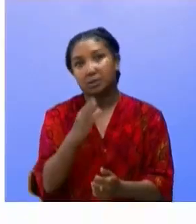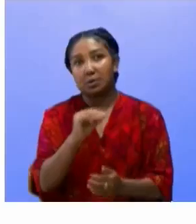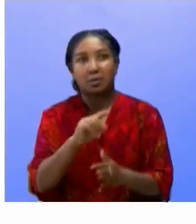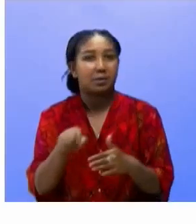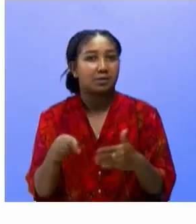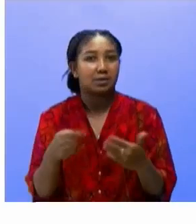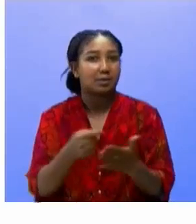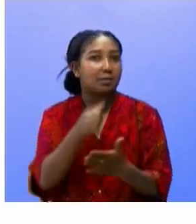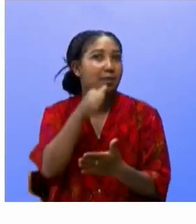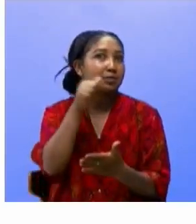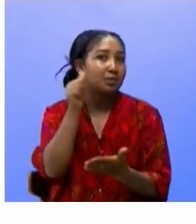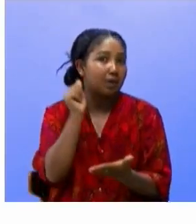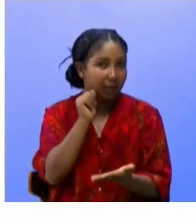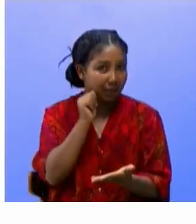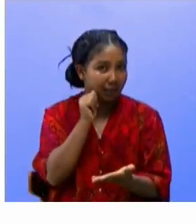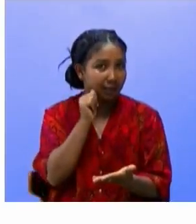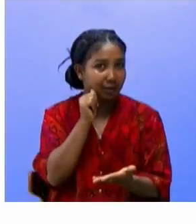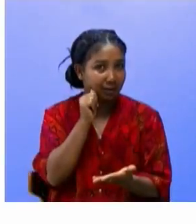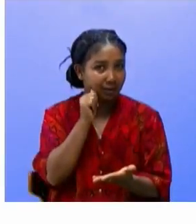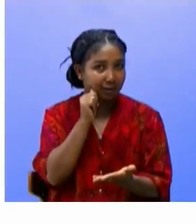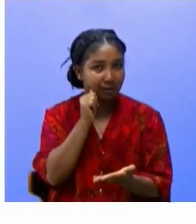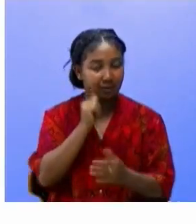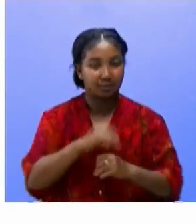about yesterday.